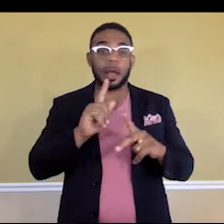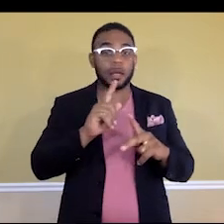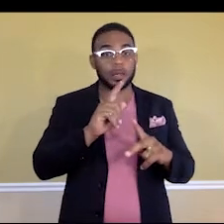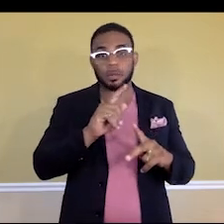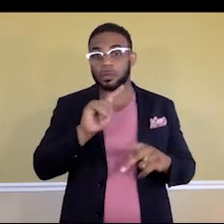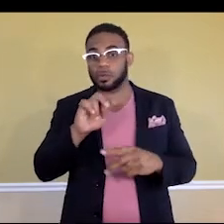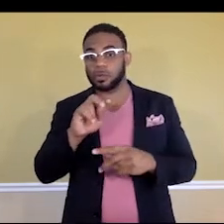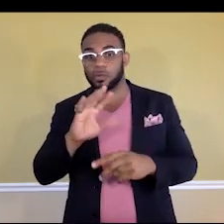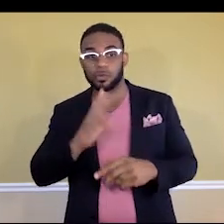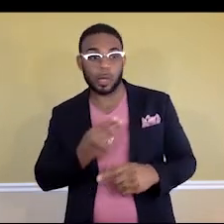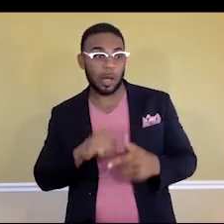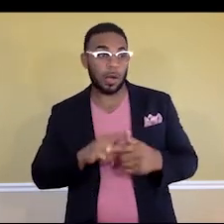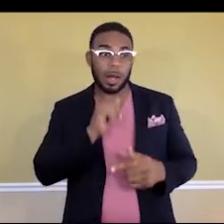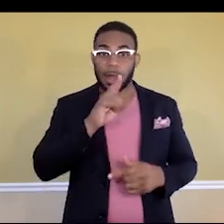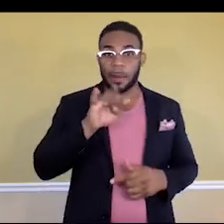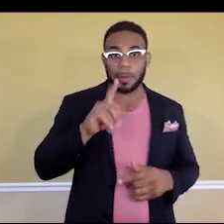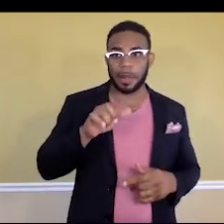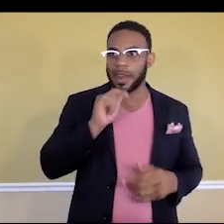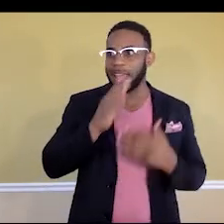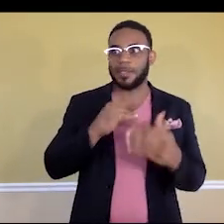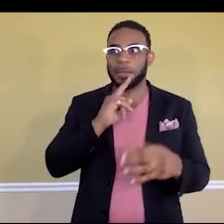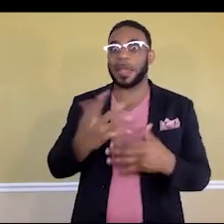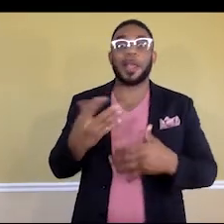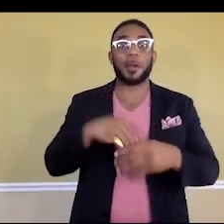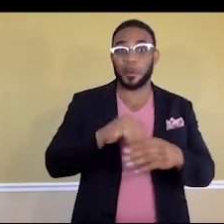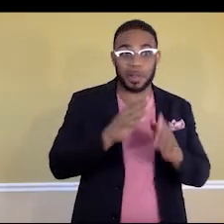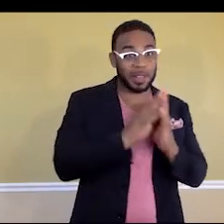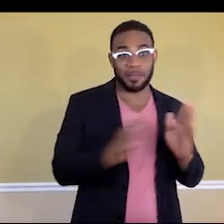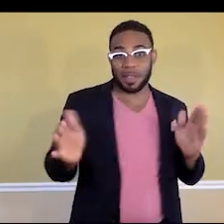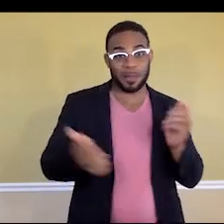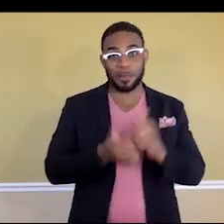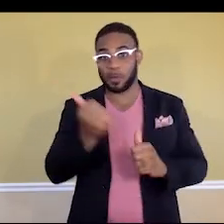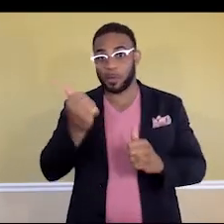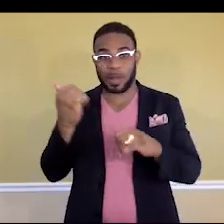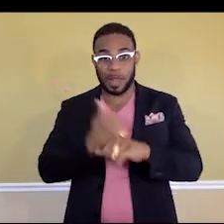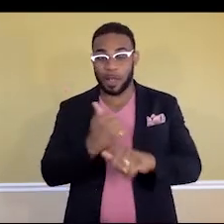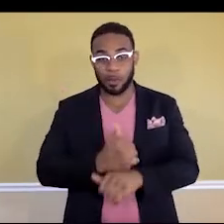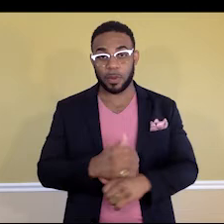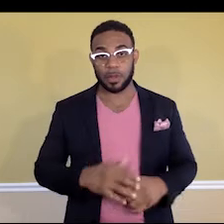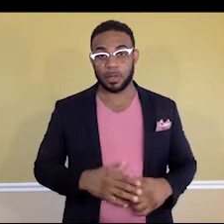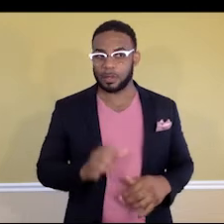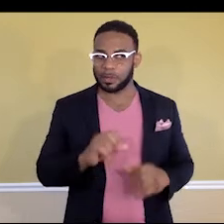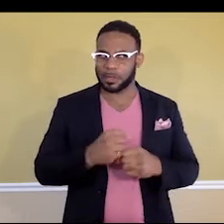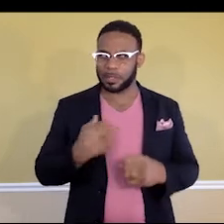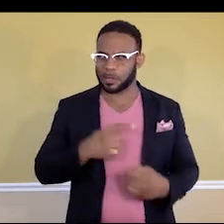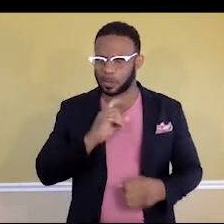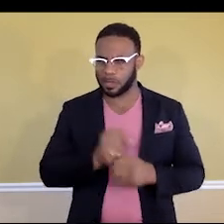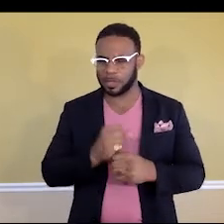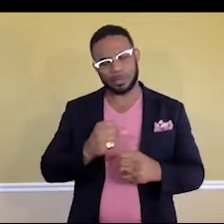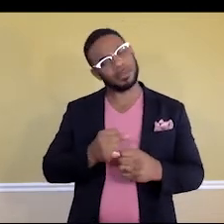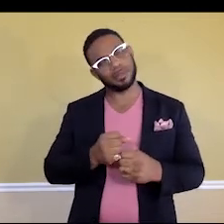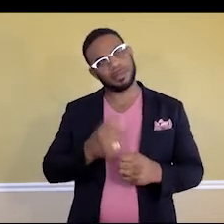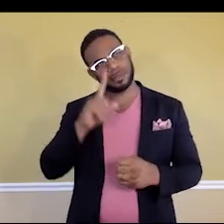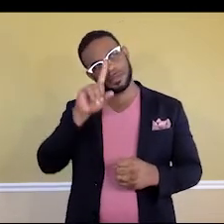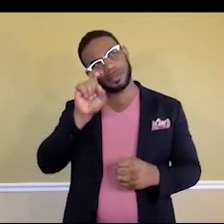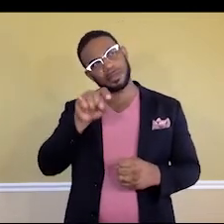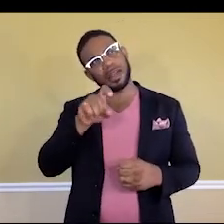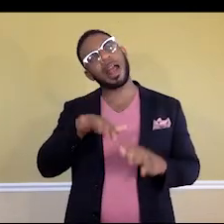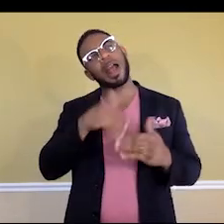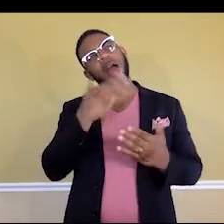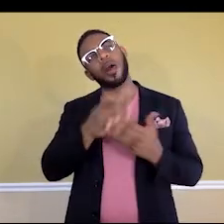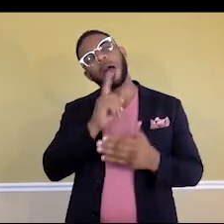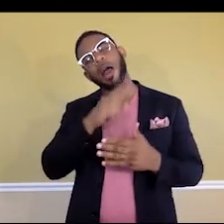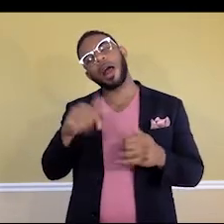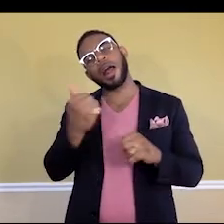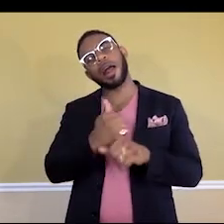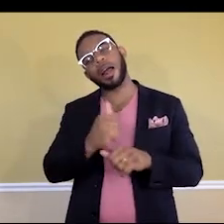or non-binary, they're not even being included in the vast majority of these algorithms, which makes us really start to question how well are